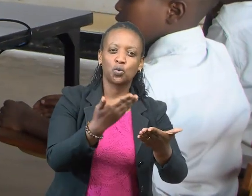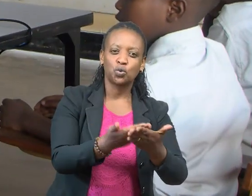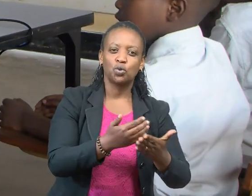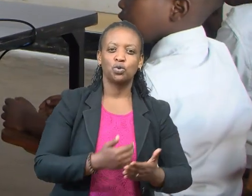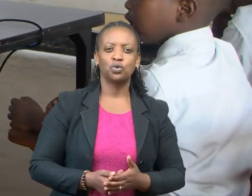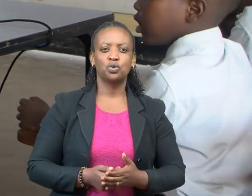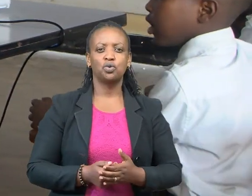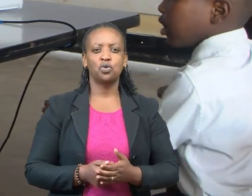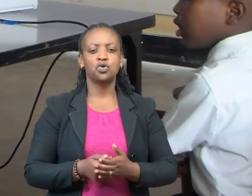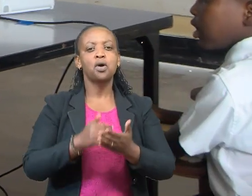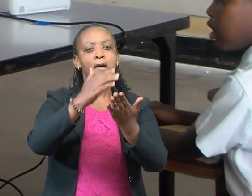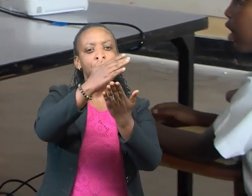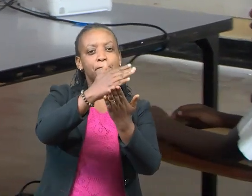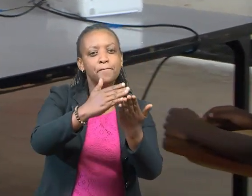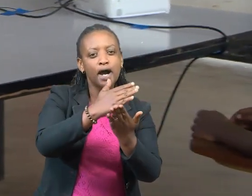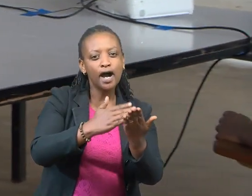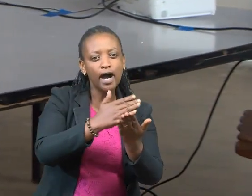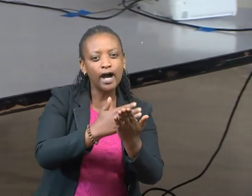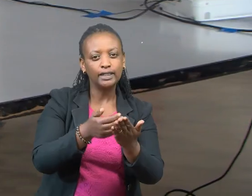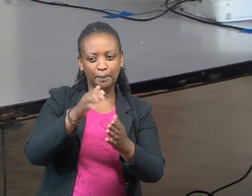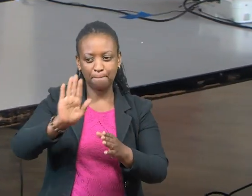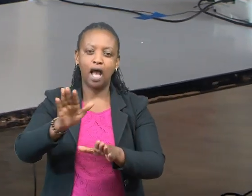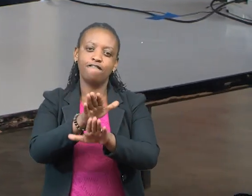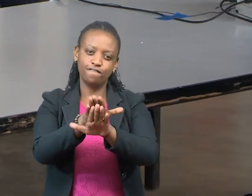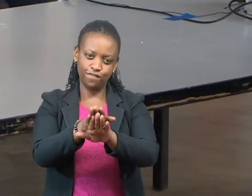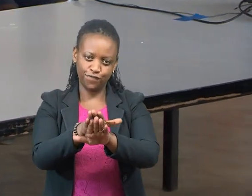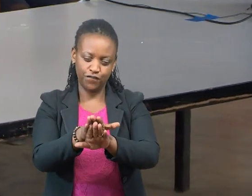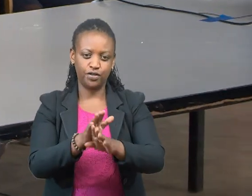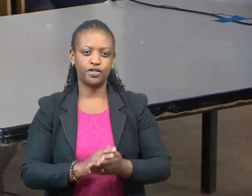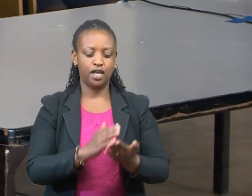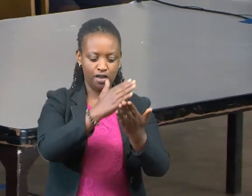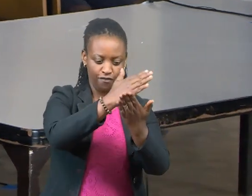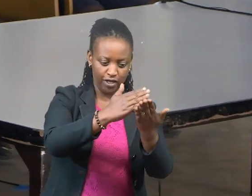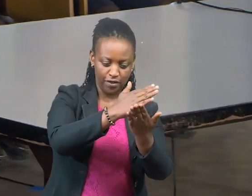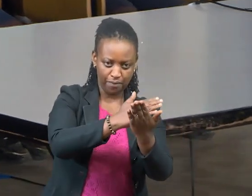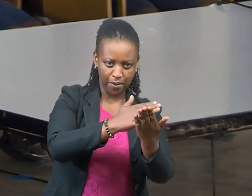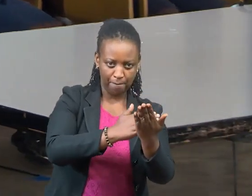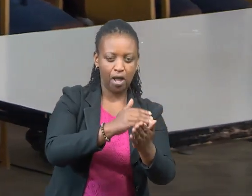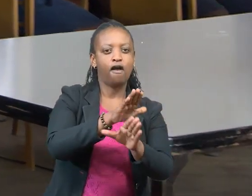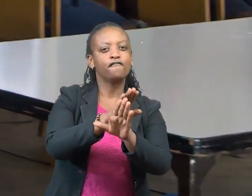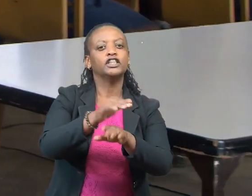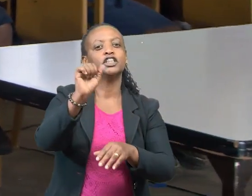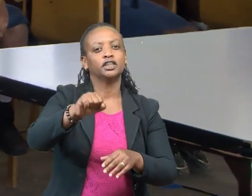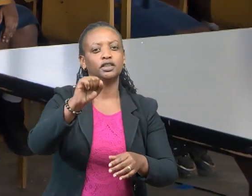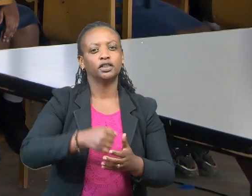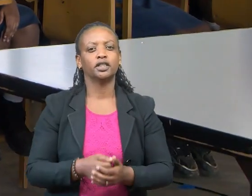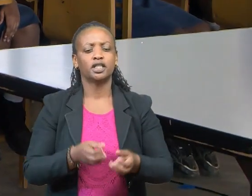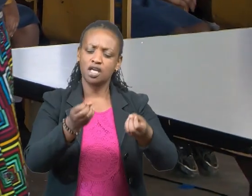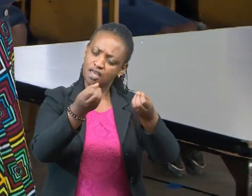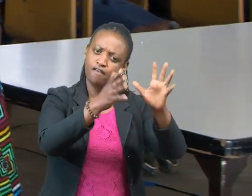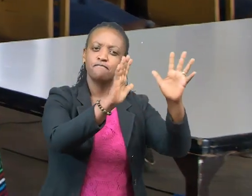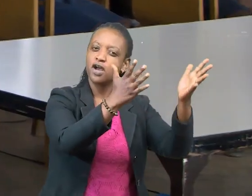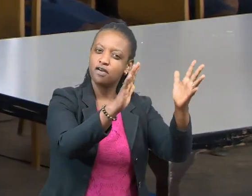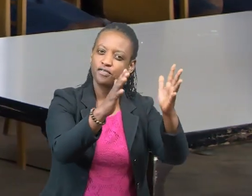Very good. Parts of a fish. Parts of a fish. Very good. You give